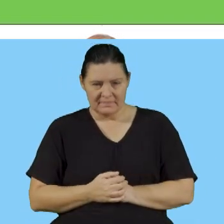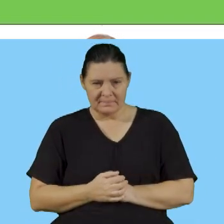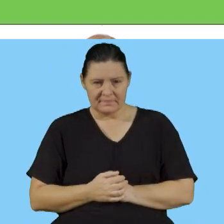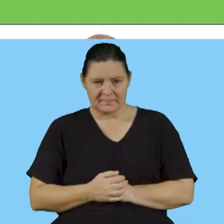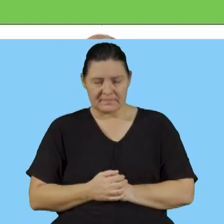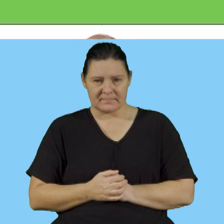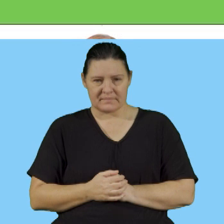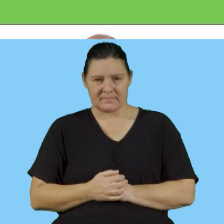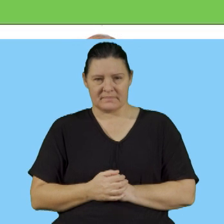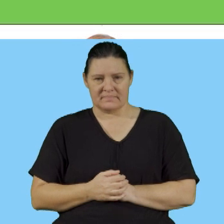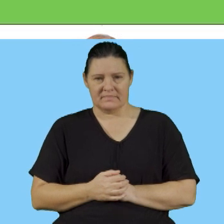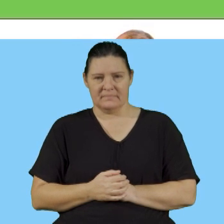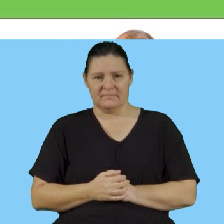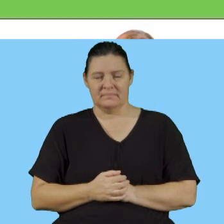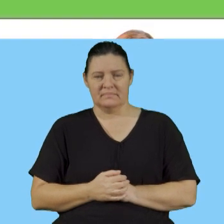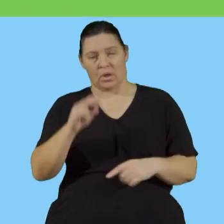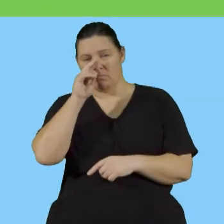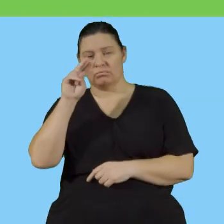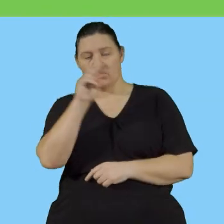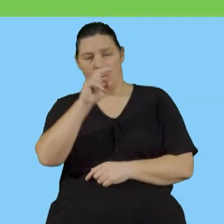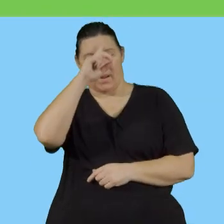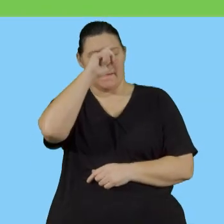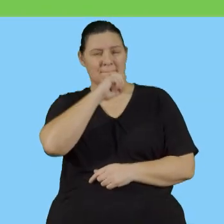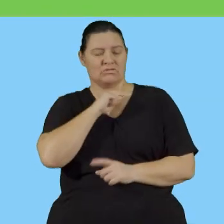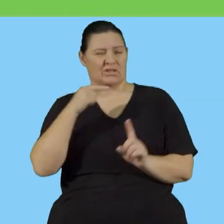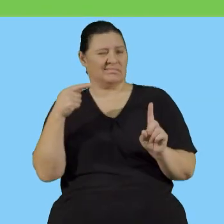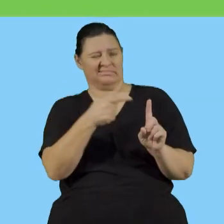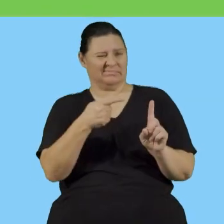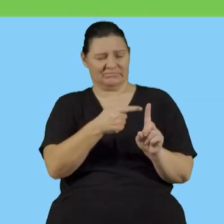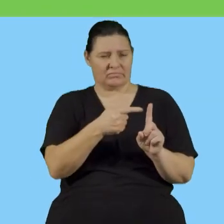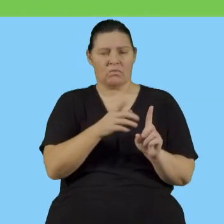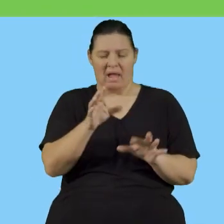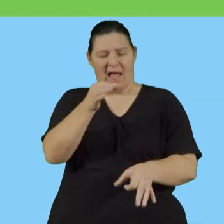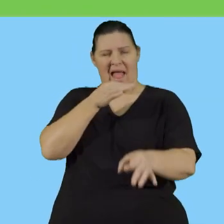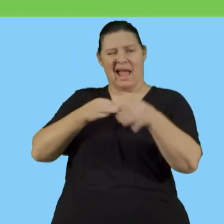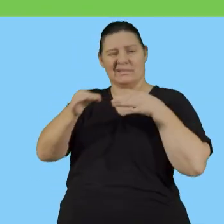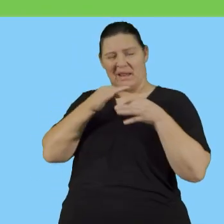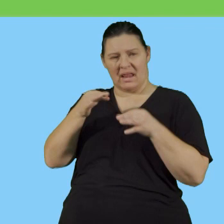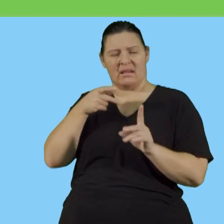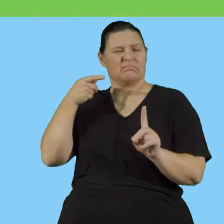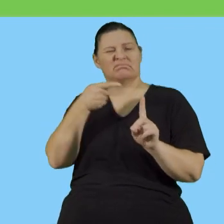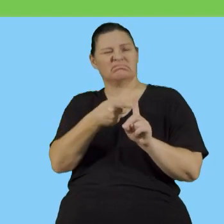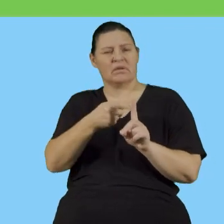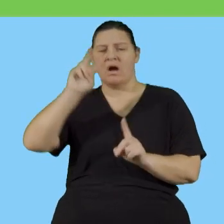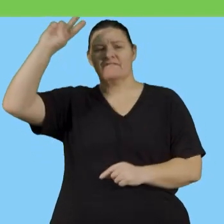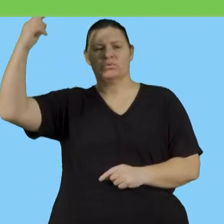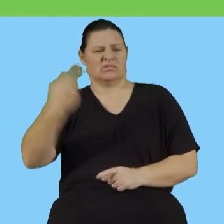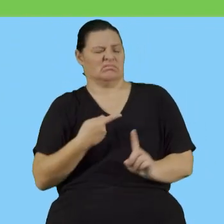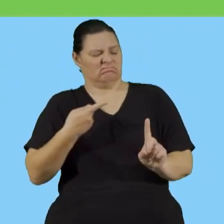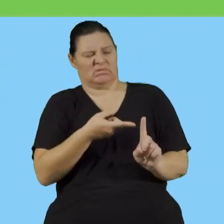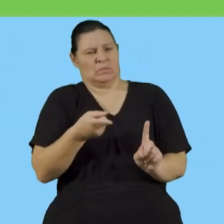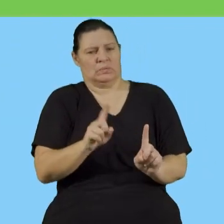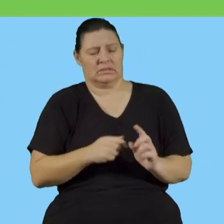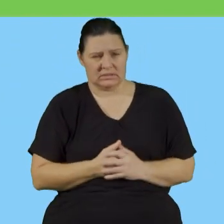their breathing. Now let us look at the picture that gives us a better explanation of what